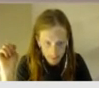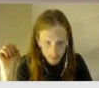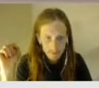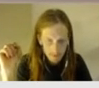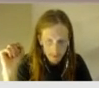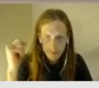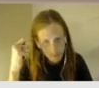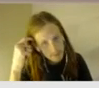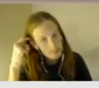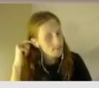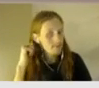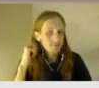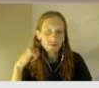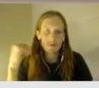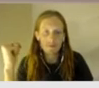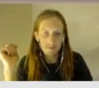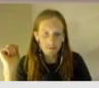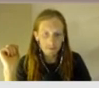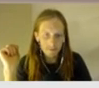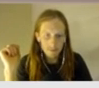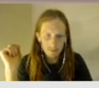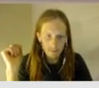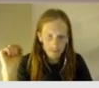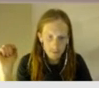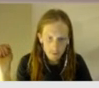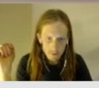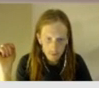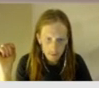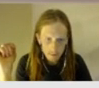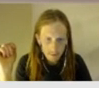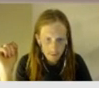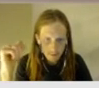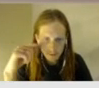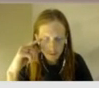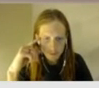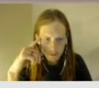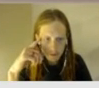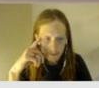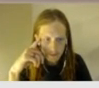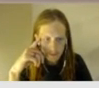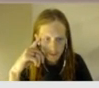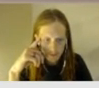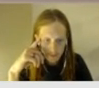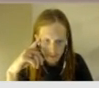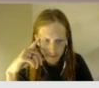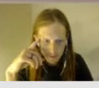don't treat my street photography as a hobby. I treat it sometimes more seriously than the writing that I have to do.